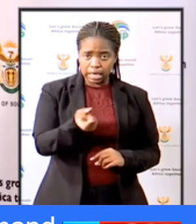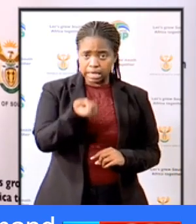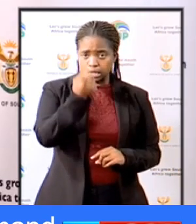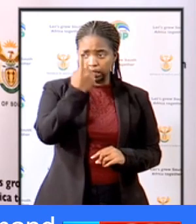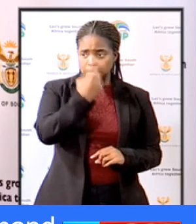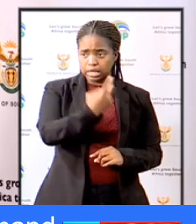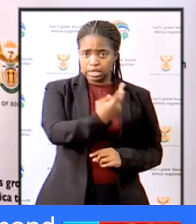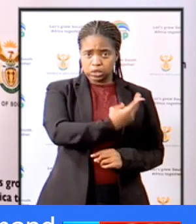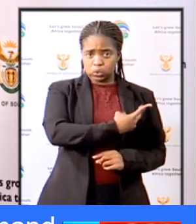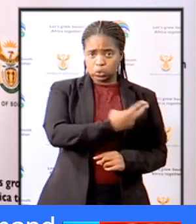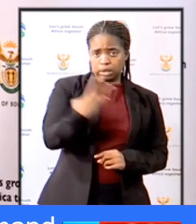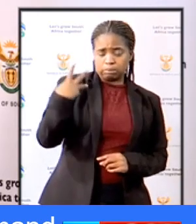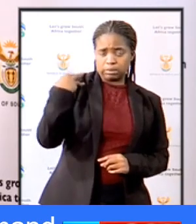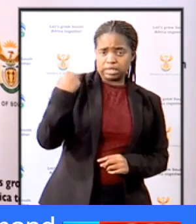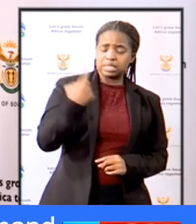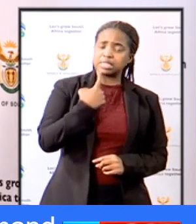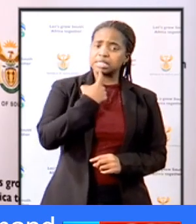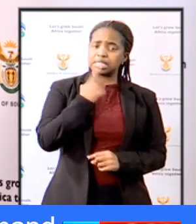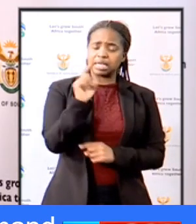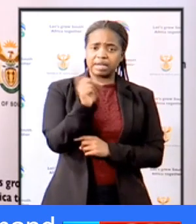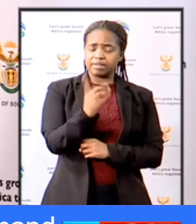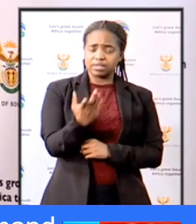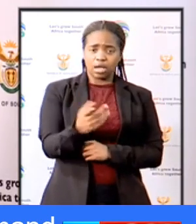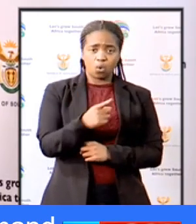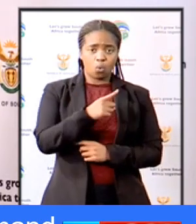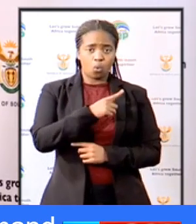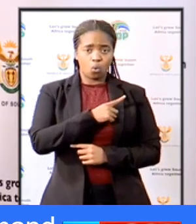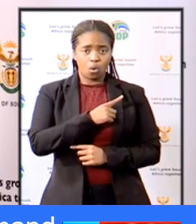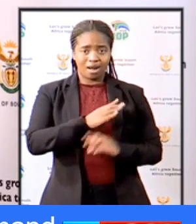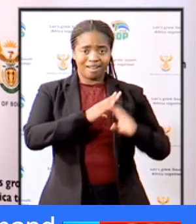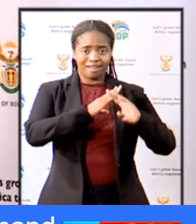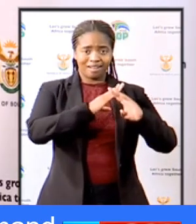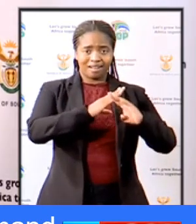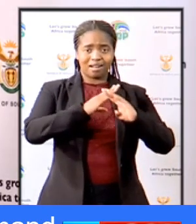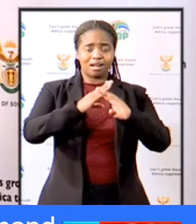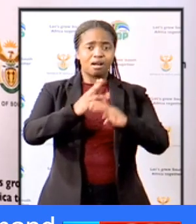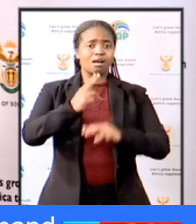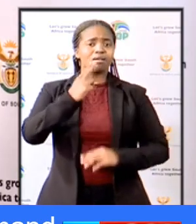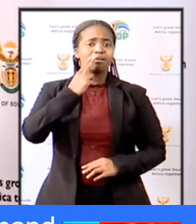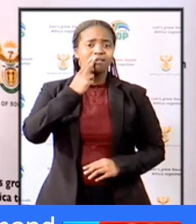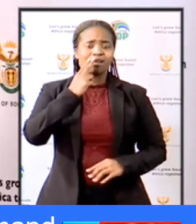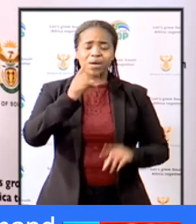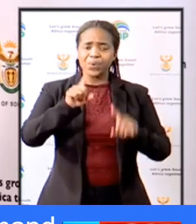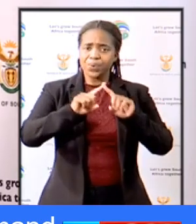ministers have said, because the ban on tobacco remains.